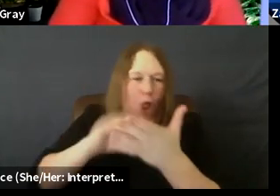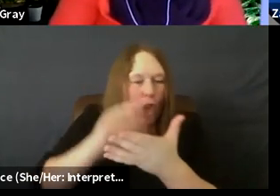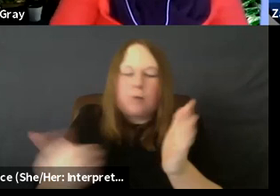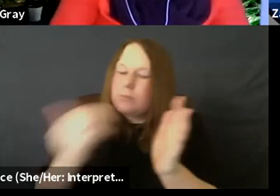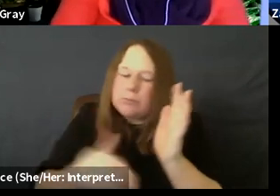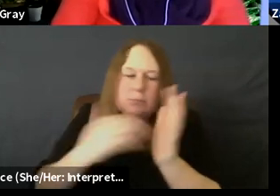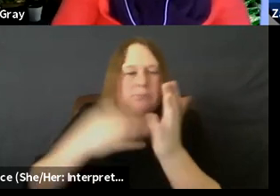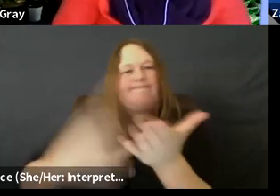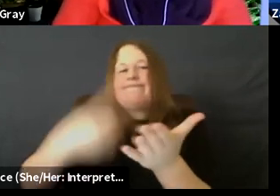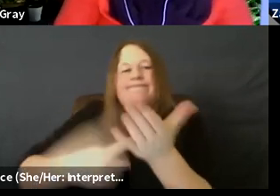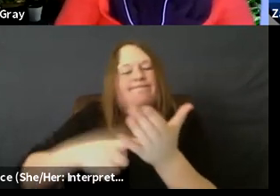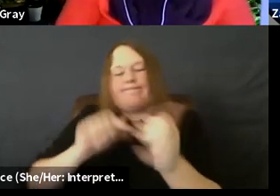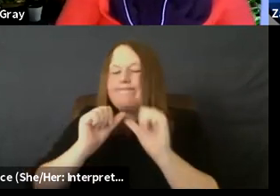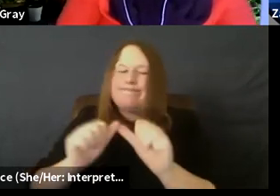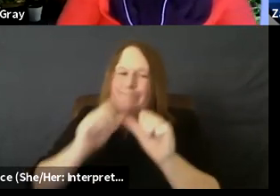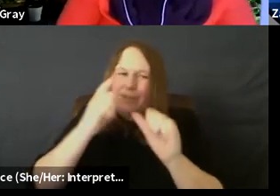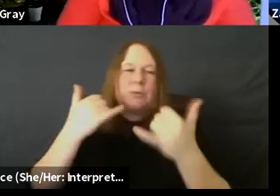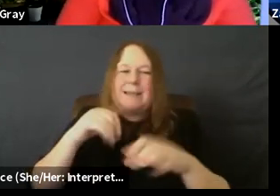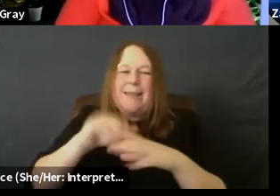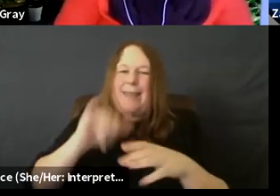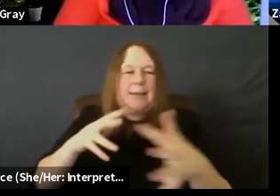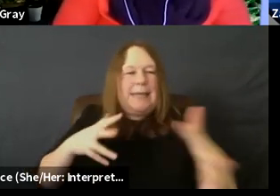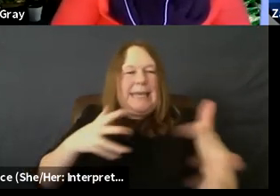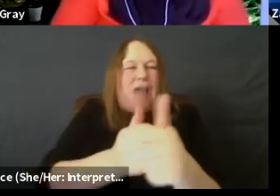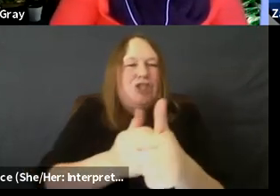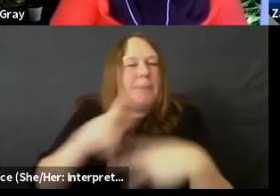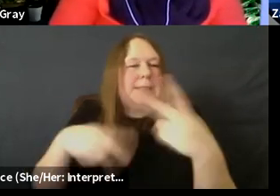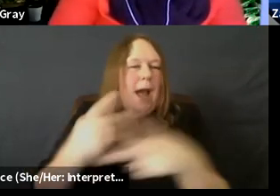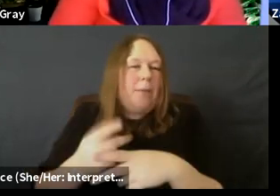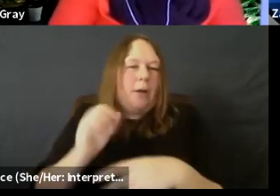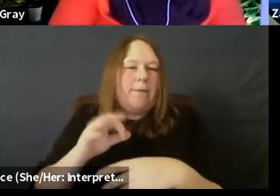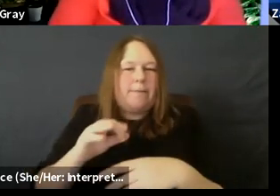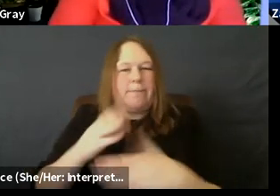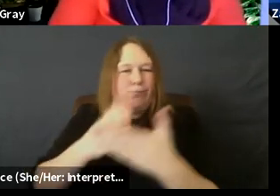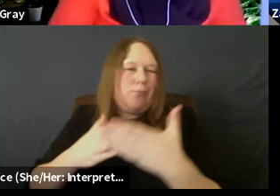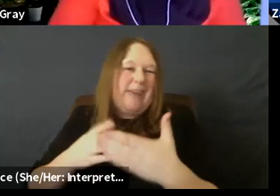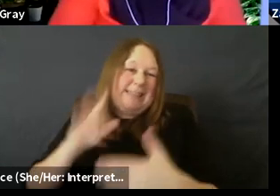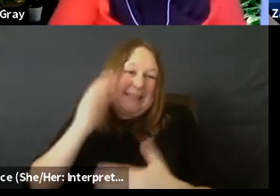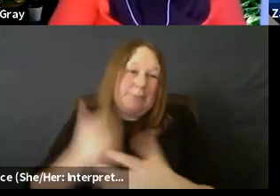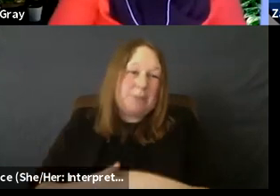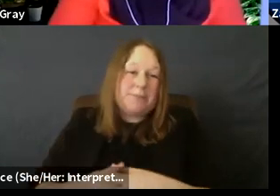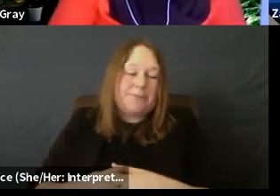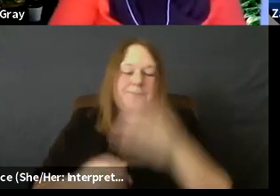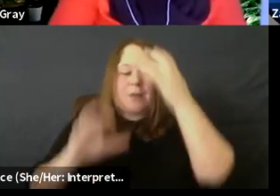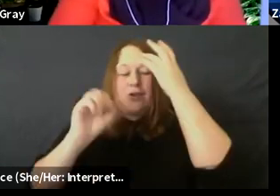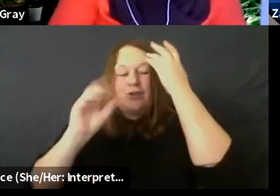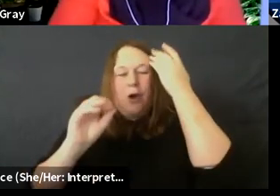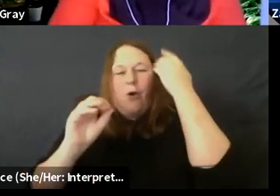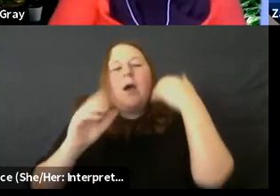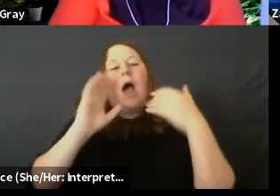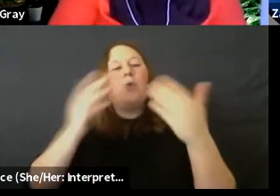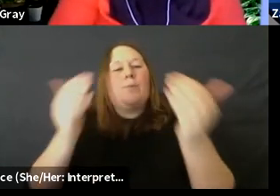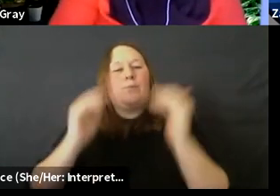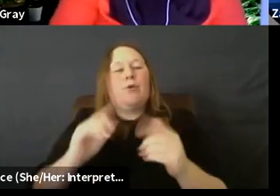and talk about that, because we're still in that kind of catch-up type of phase, it would seem. So I want to move